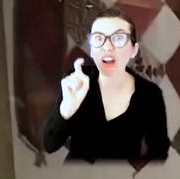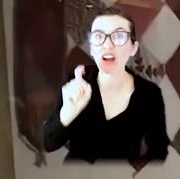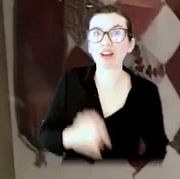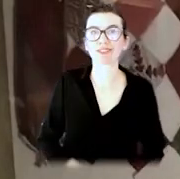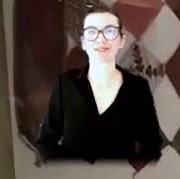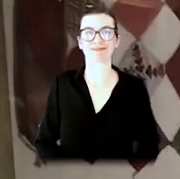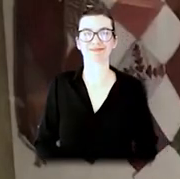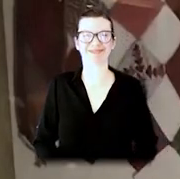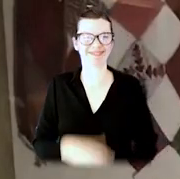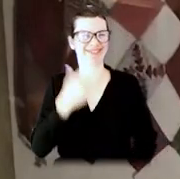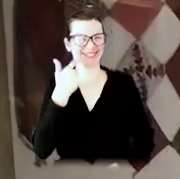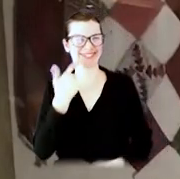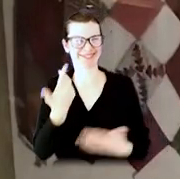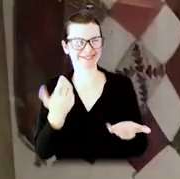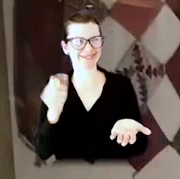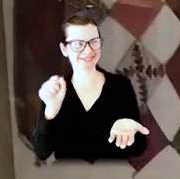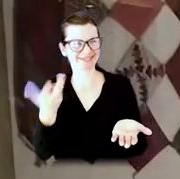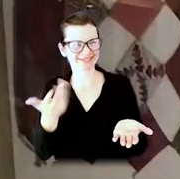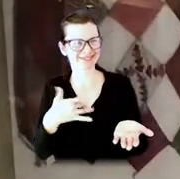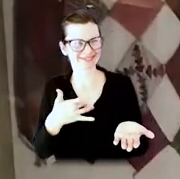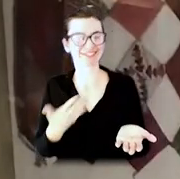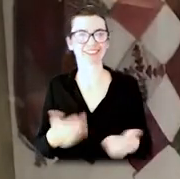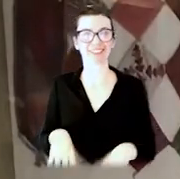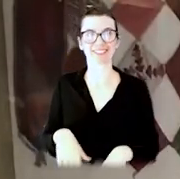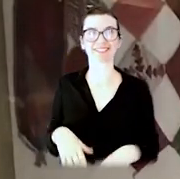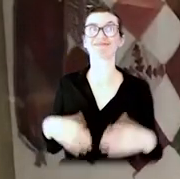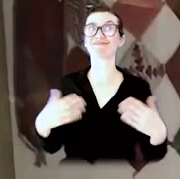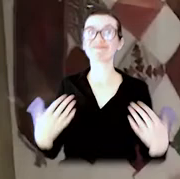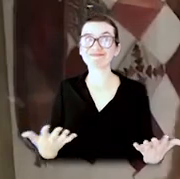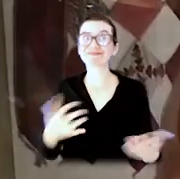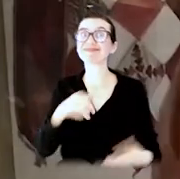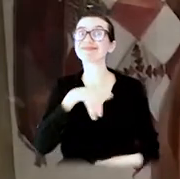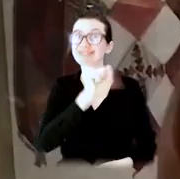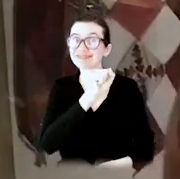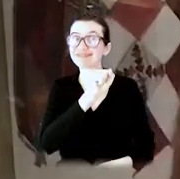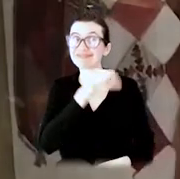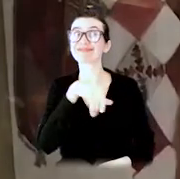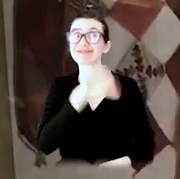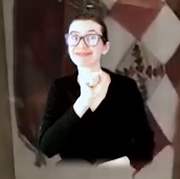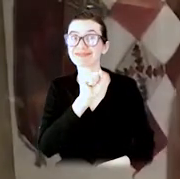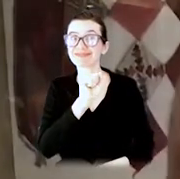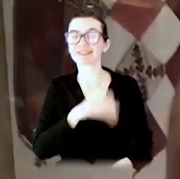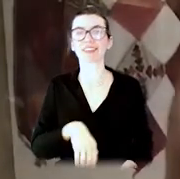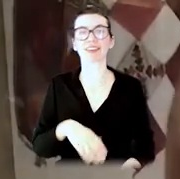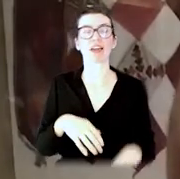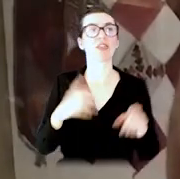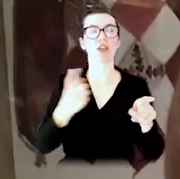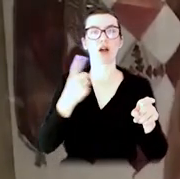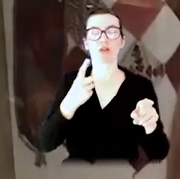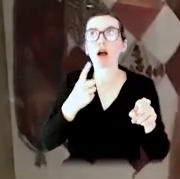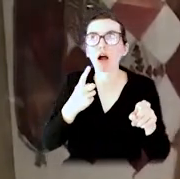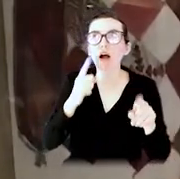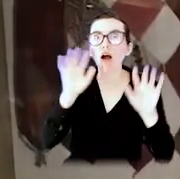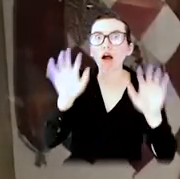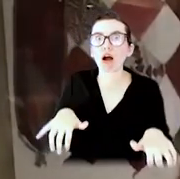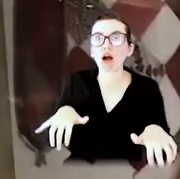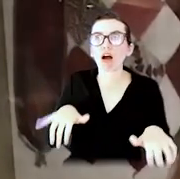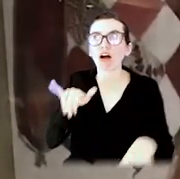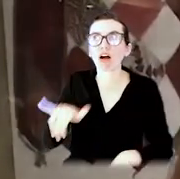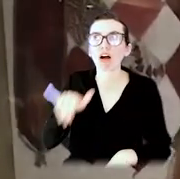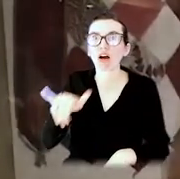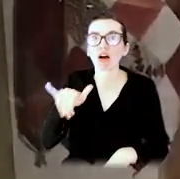Probably. I mean, yes. Yes. And then they're always really surprised by that. And I'm like,